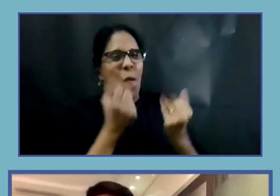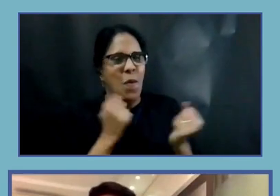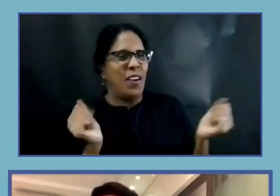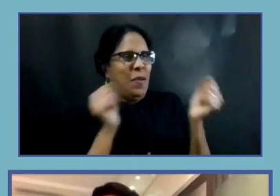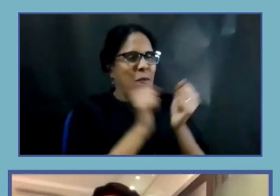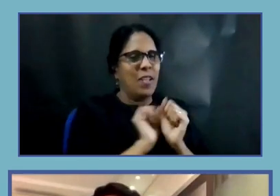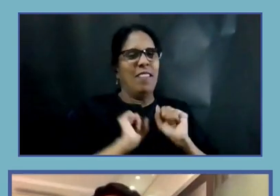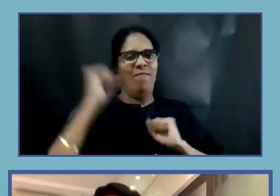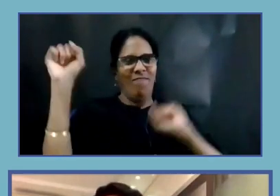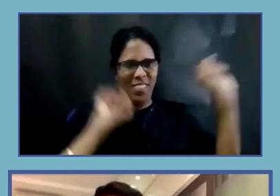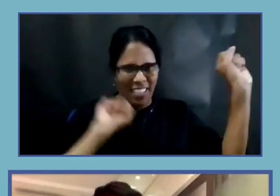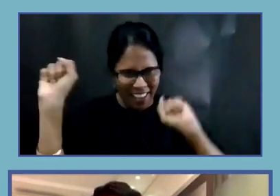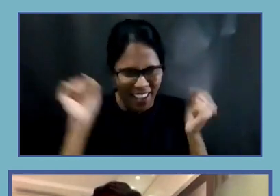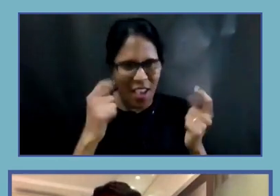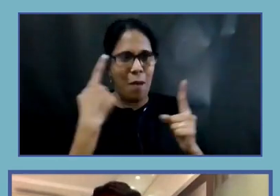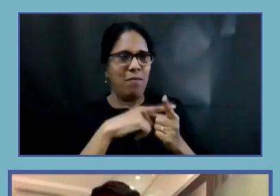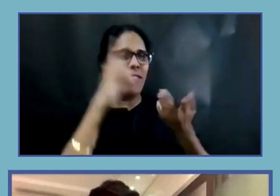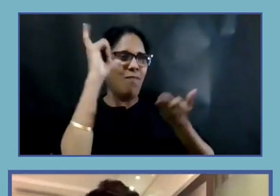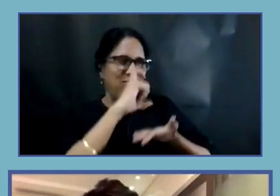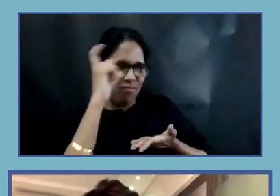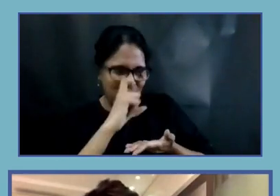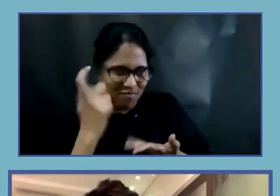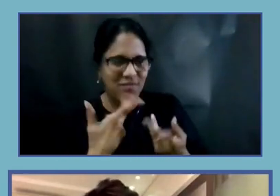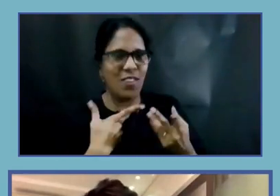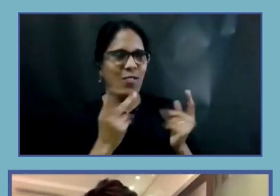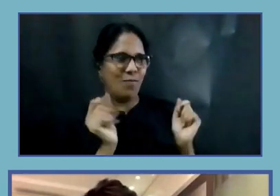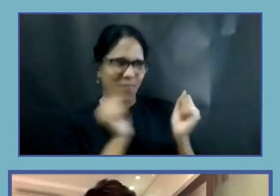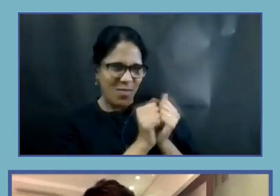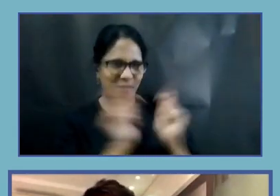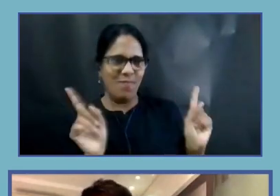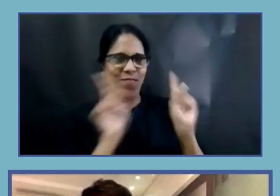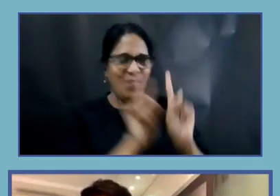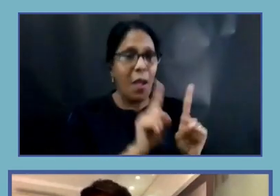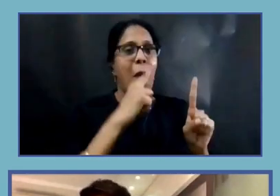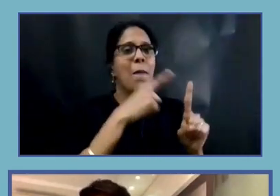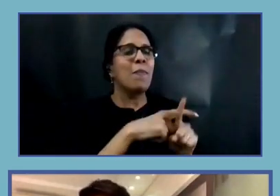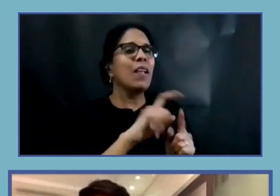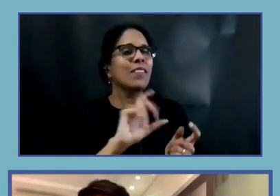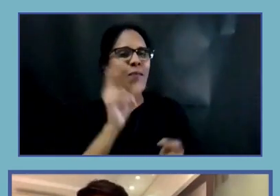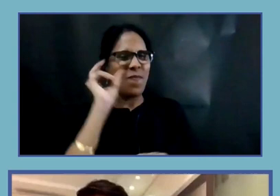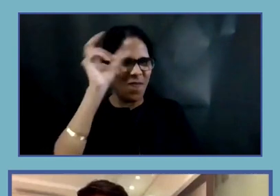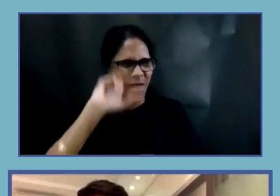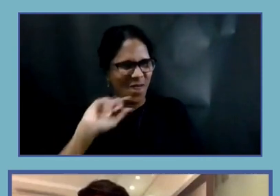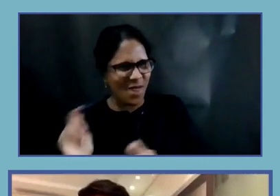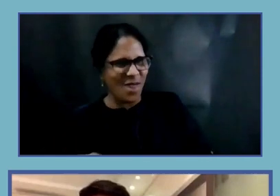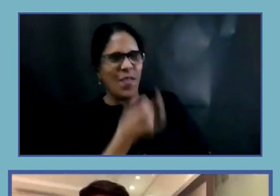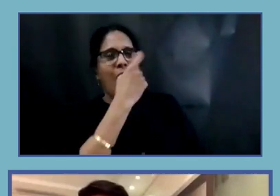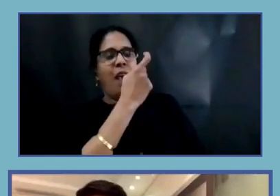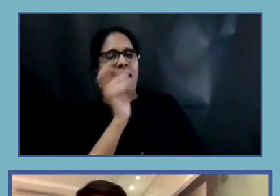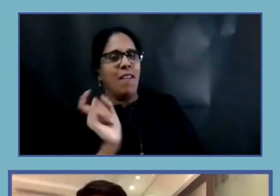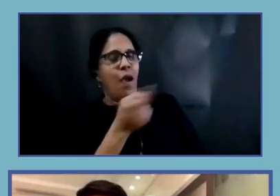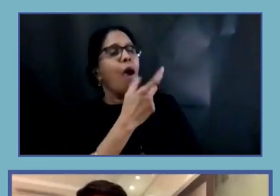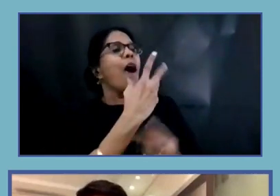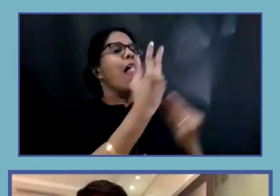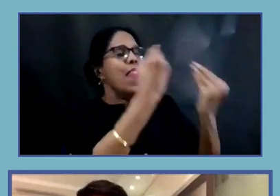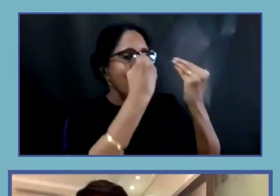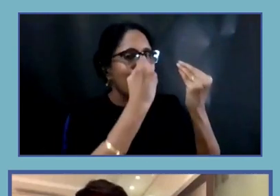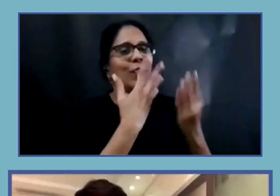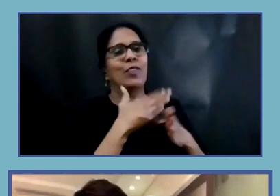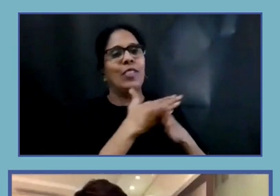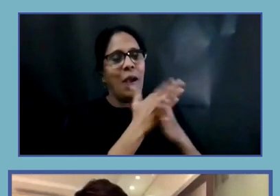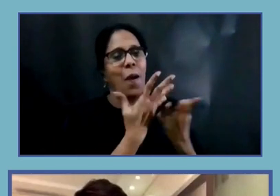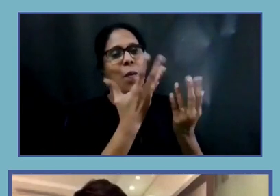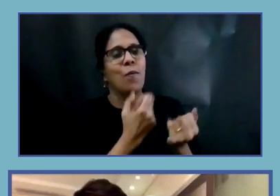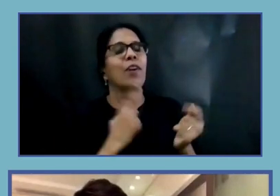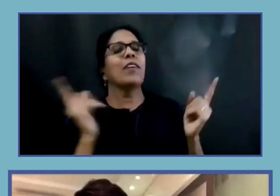you, learn some golf lessons from you. And, you know, I'm really, really looking forward catching up.